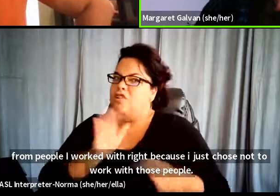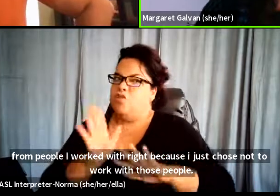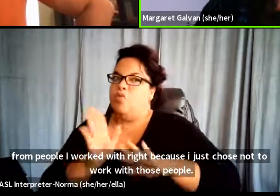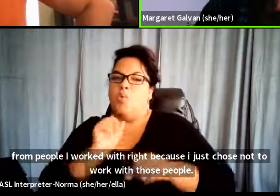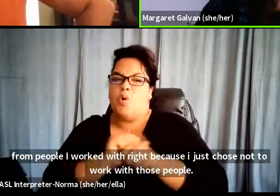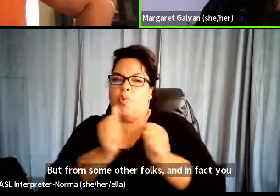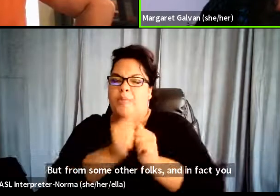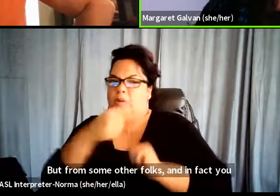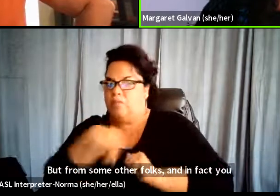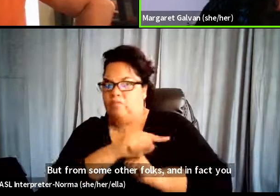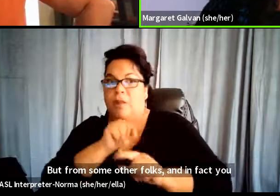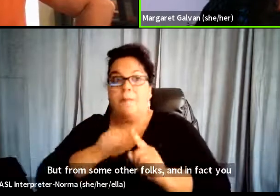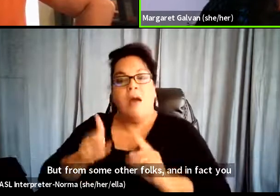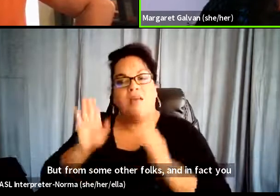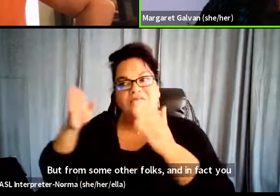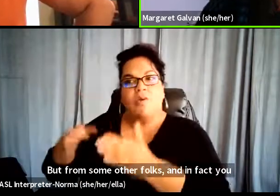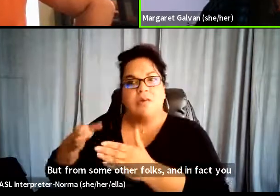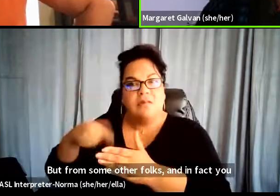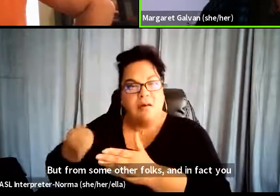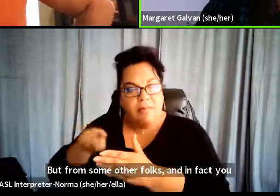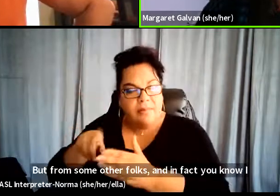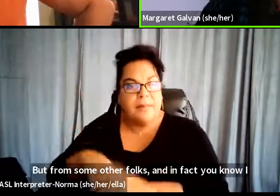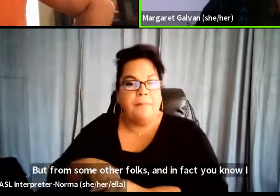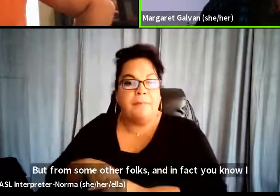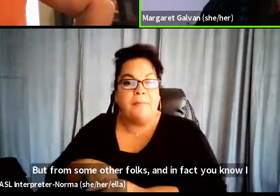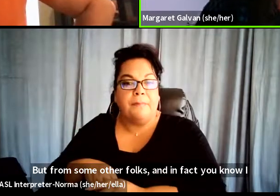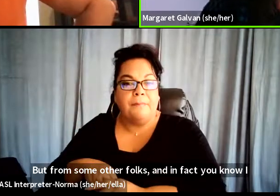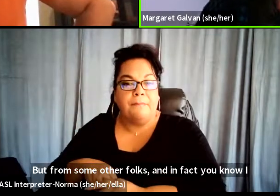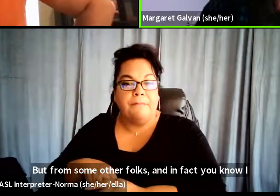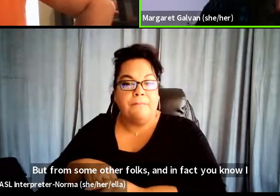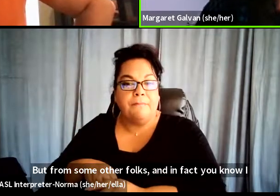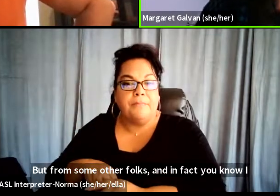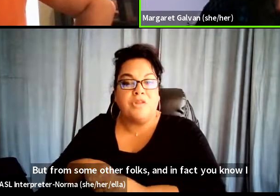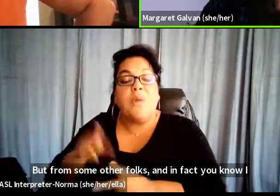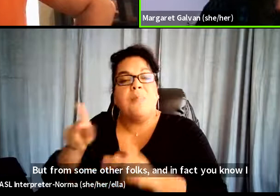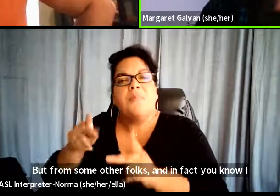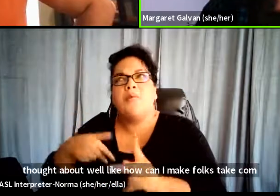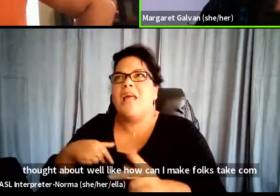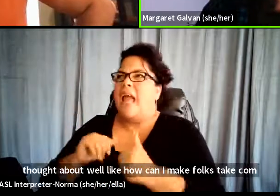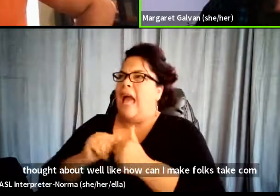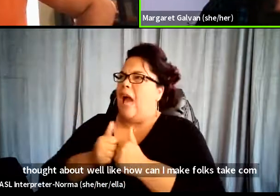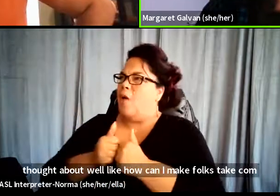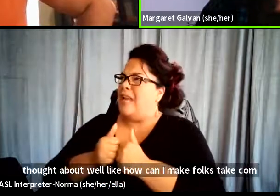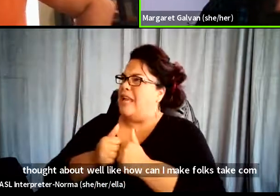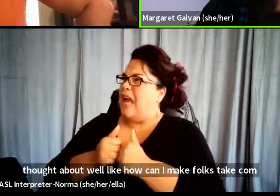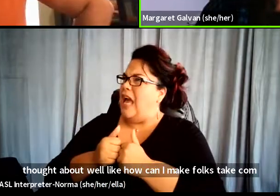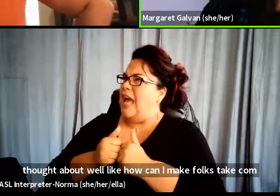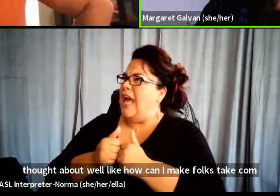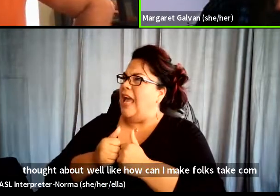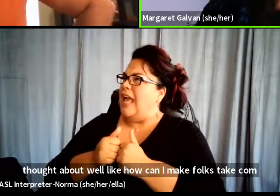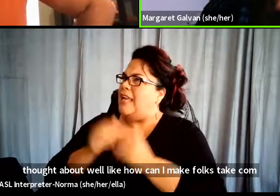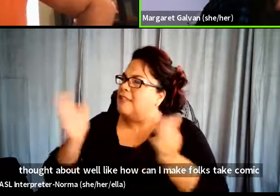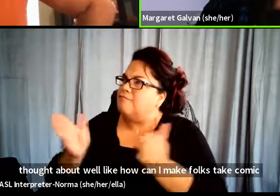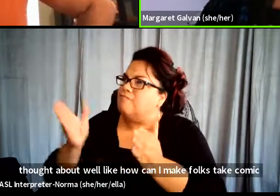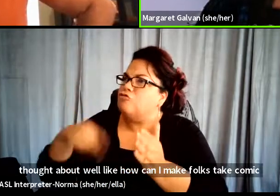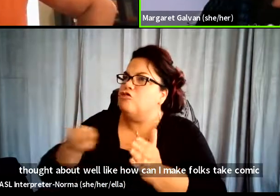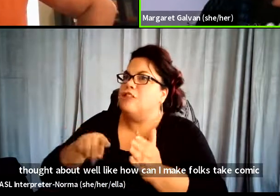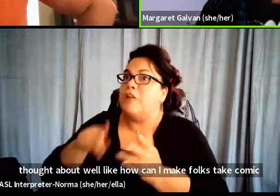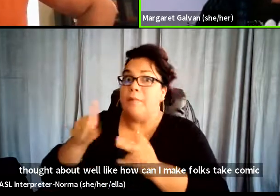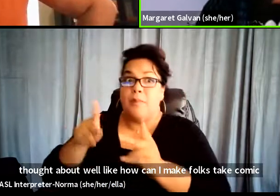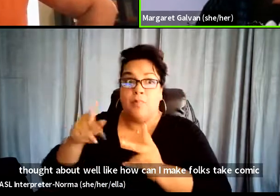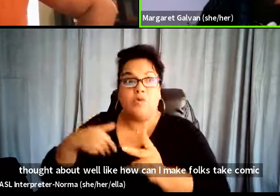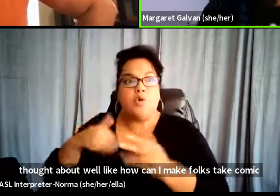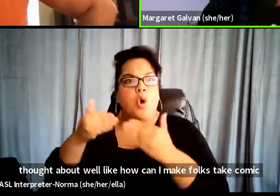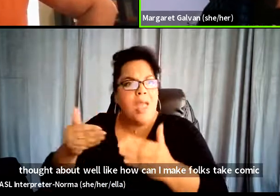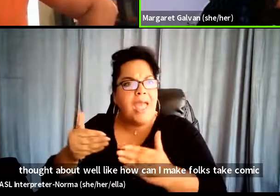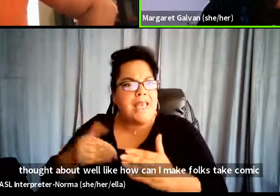and in fact, you know, I thought about, well, like, how can I make folks take comics seriously? Like, so I was thinking about like, well, okay, we need to